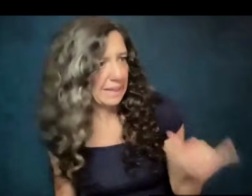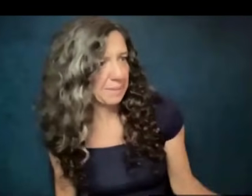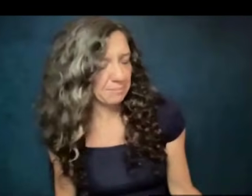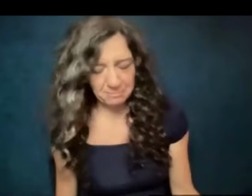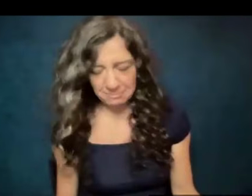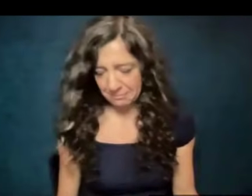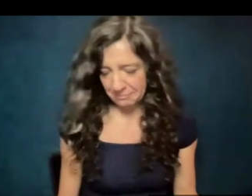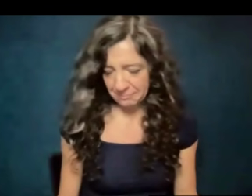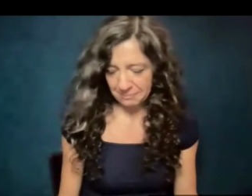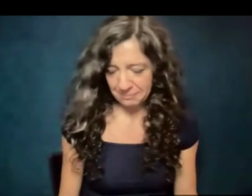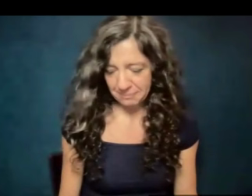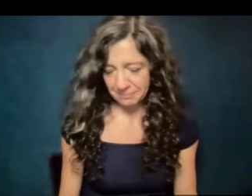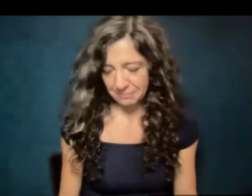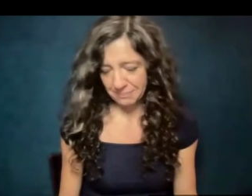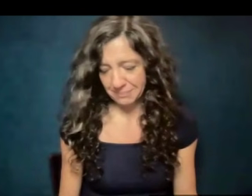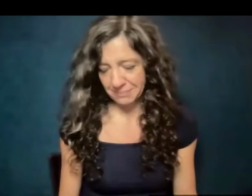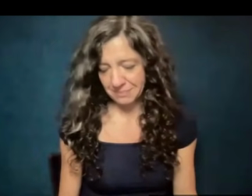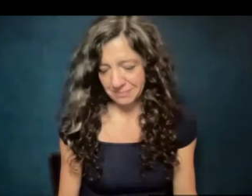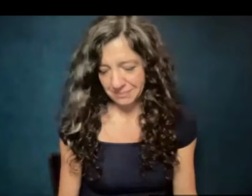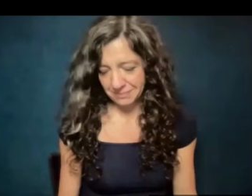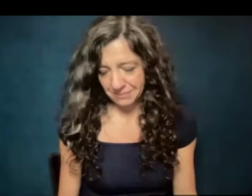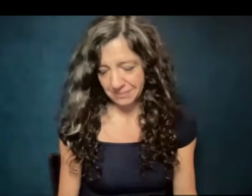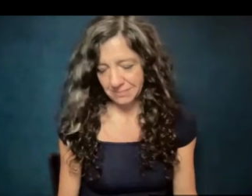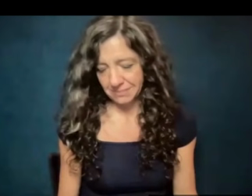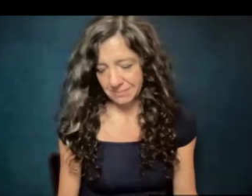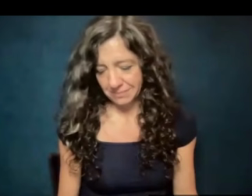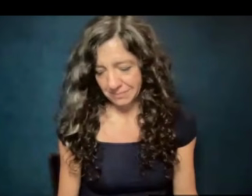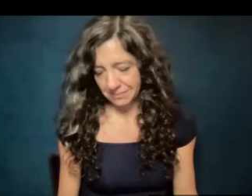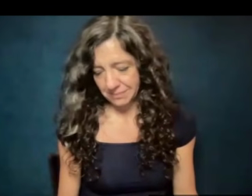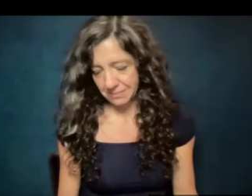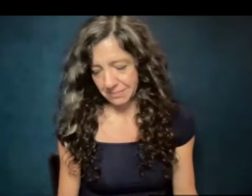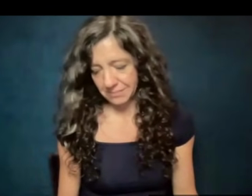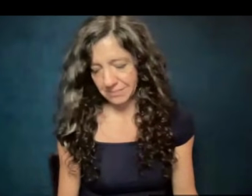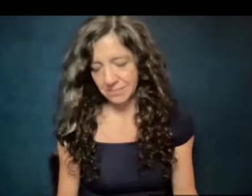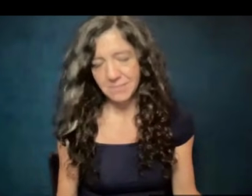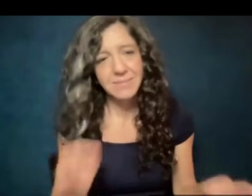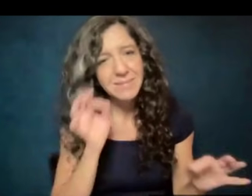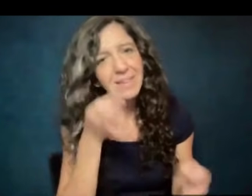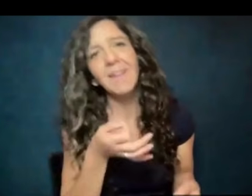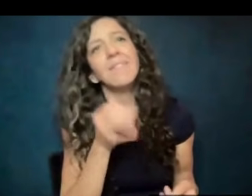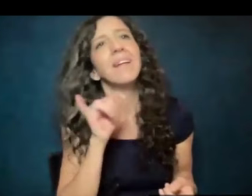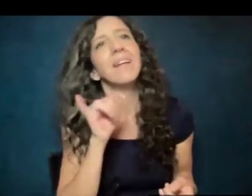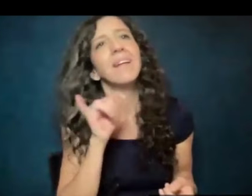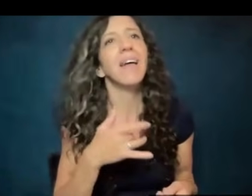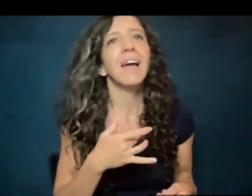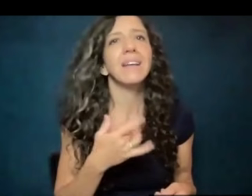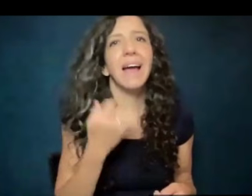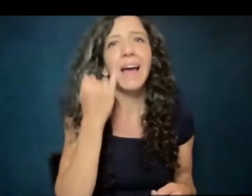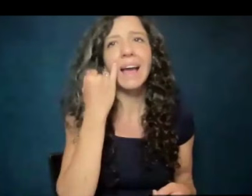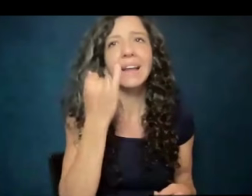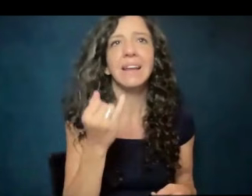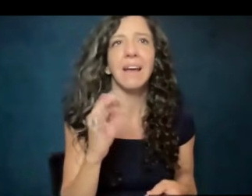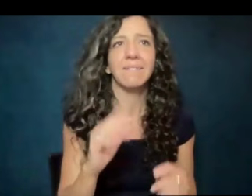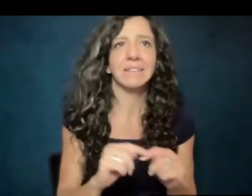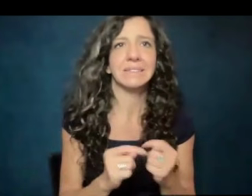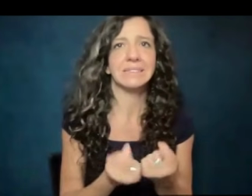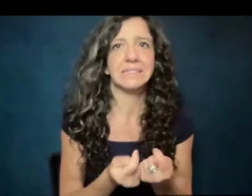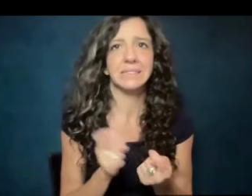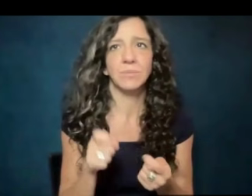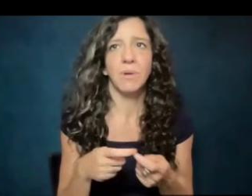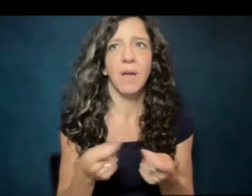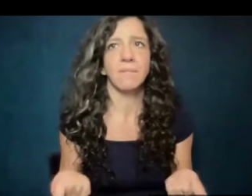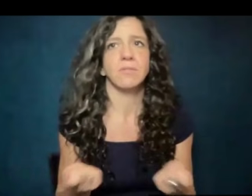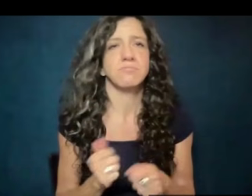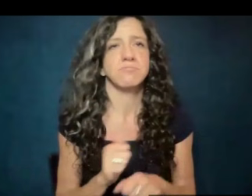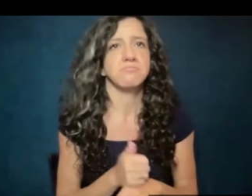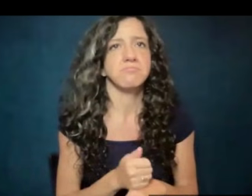That is definitely the notion of the team that we need to put together for our people who want to be